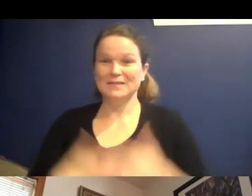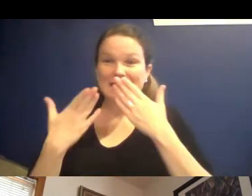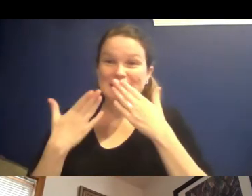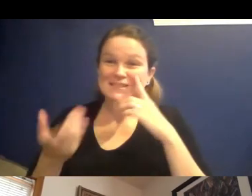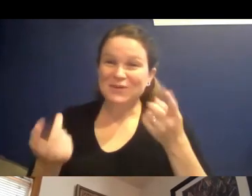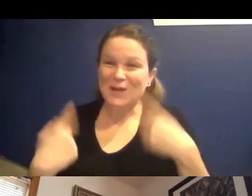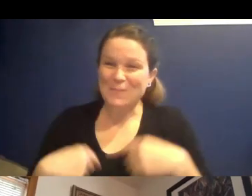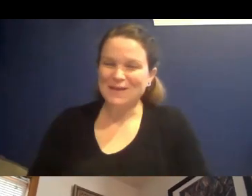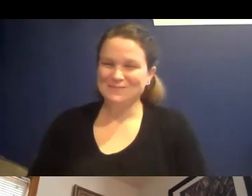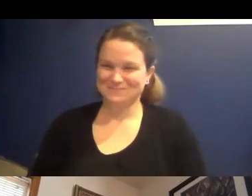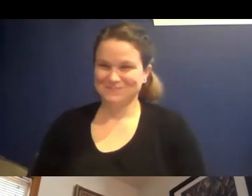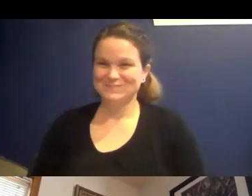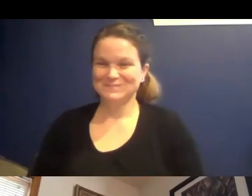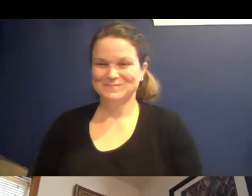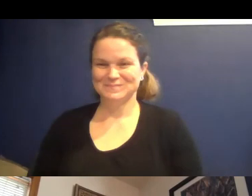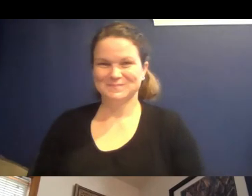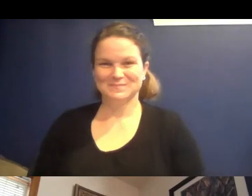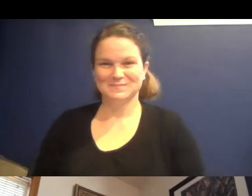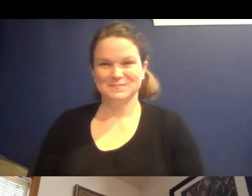coming.